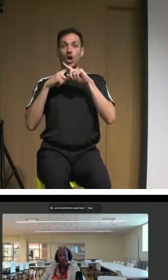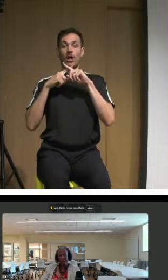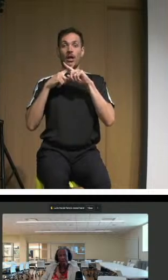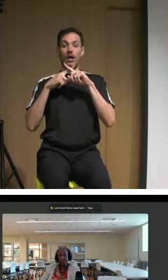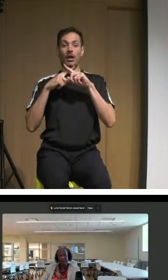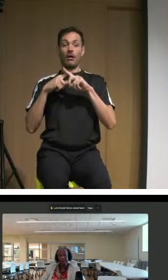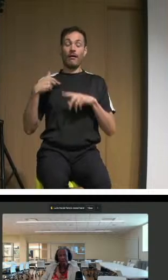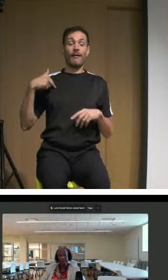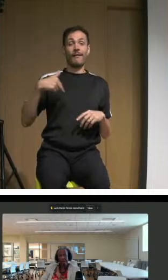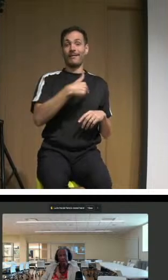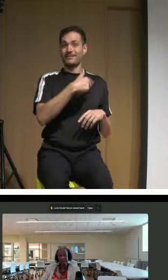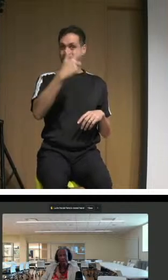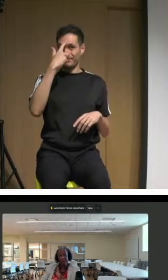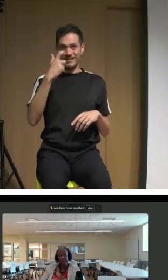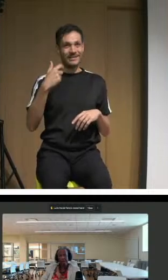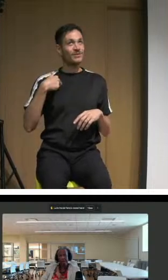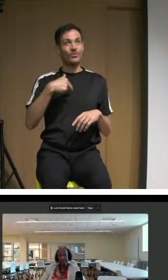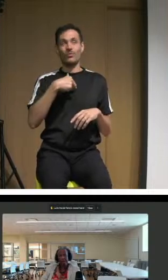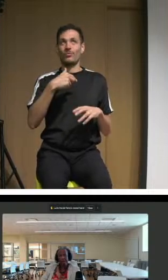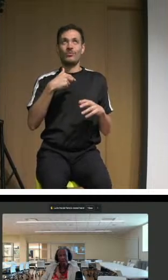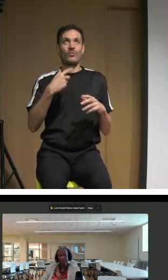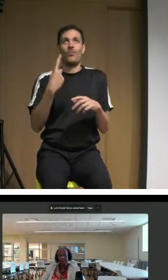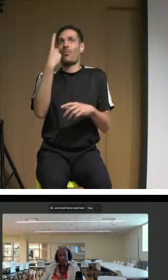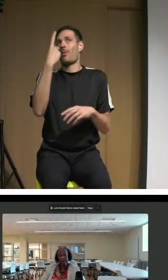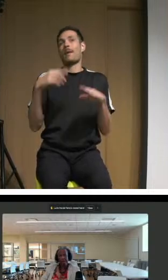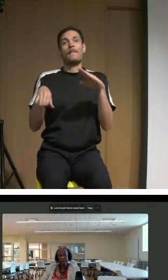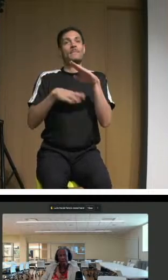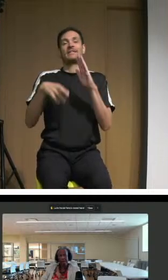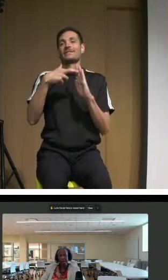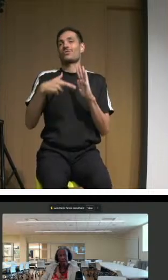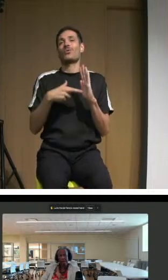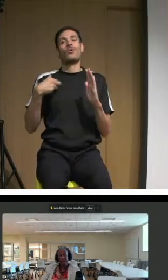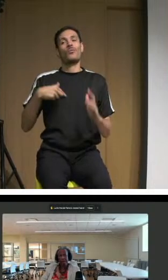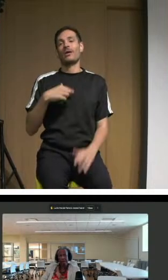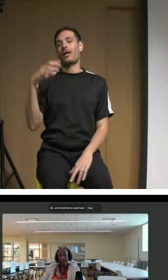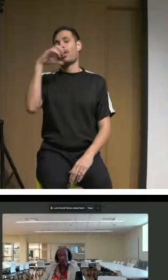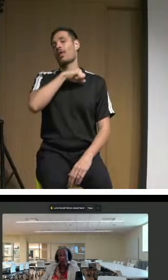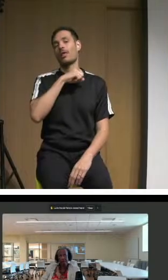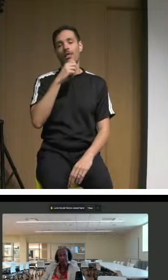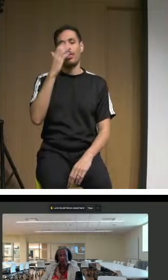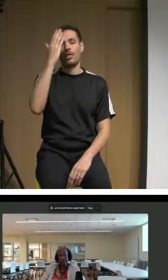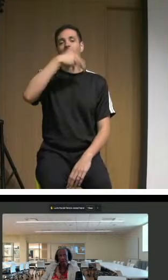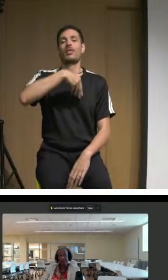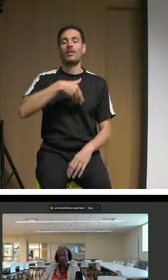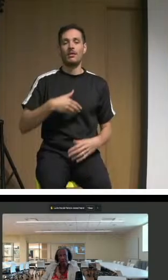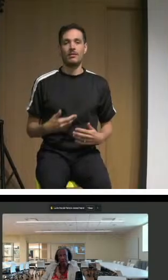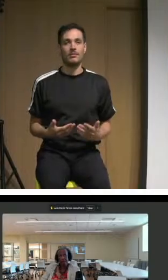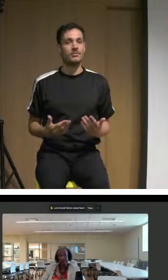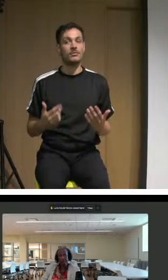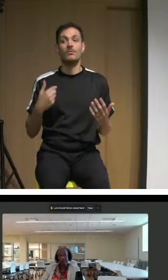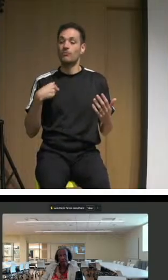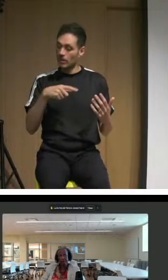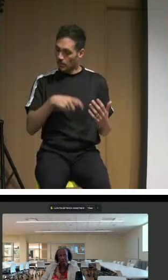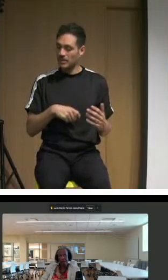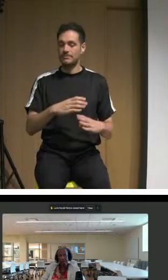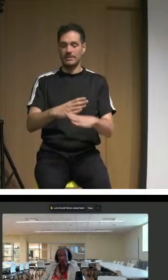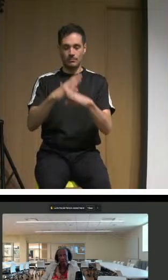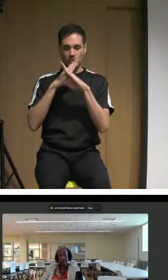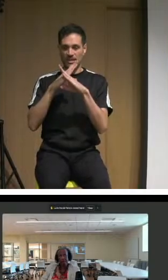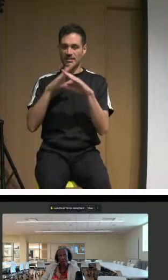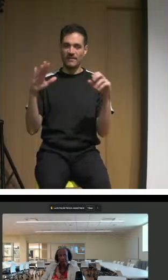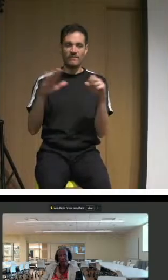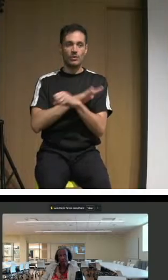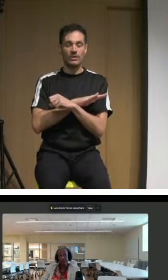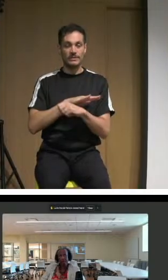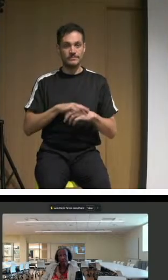properly take basic procedures just to ensure that the work that we're doing is protected. Because in the worst case scenario, if it is not,